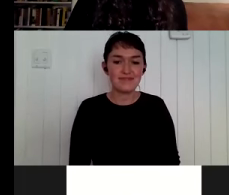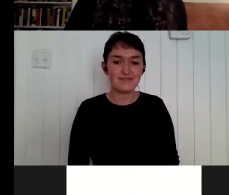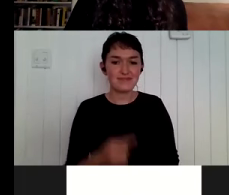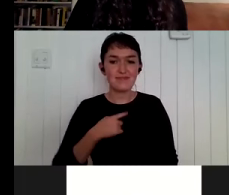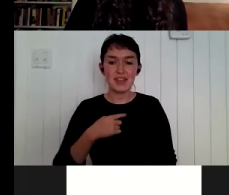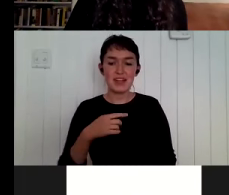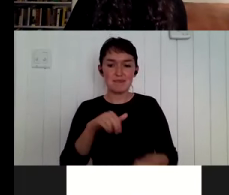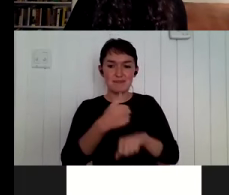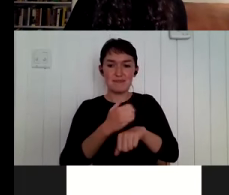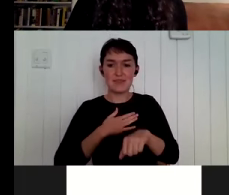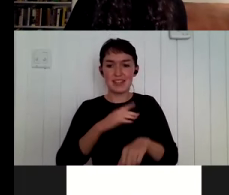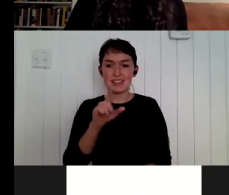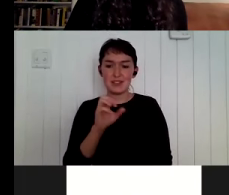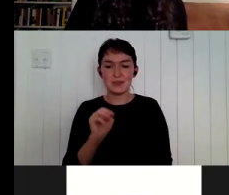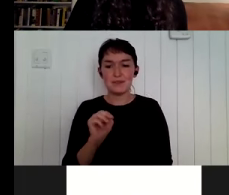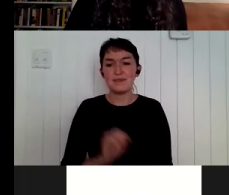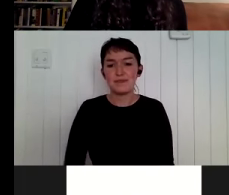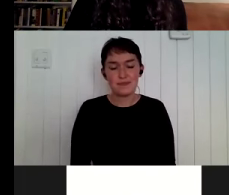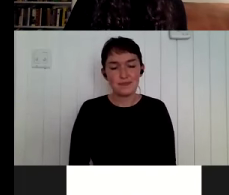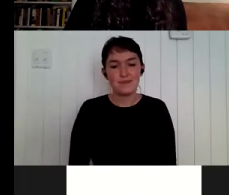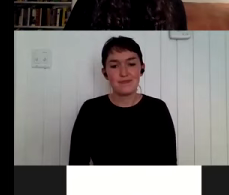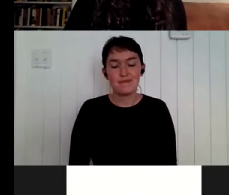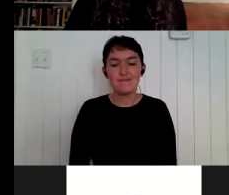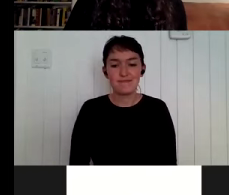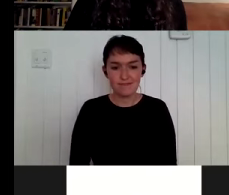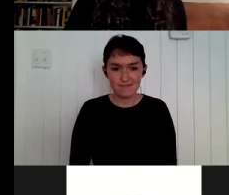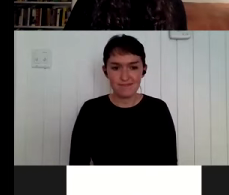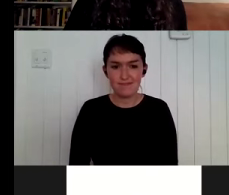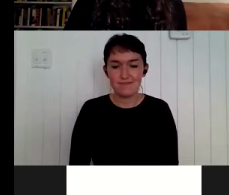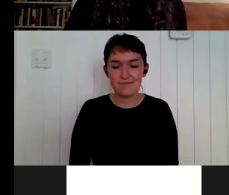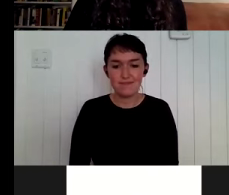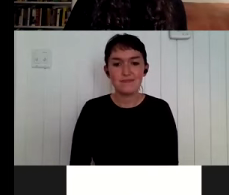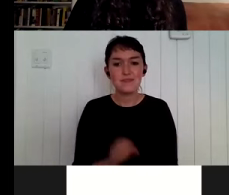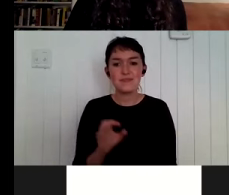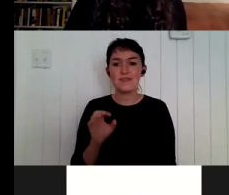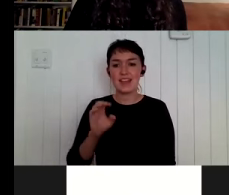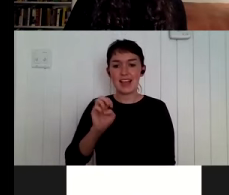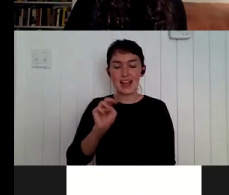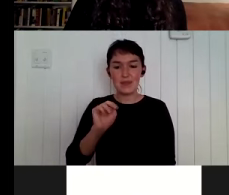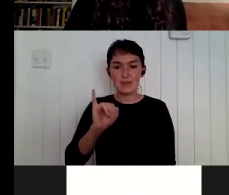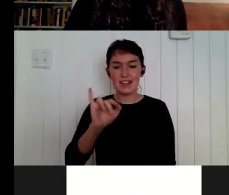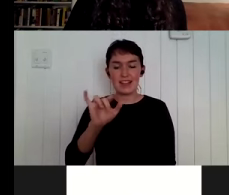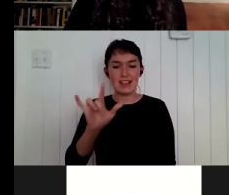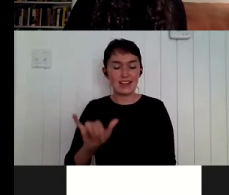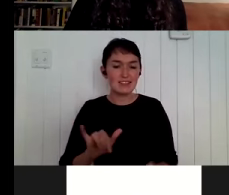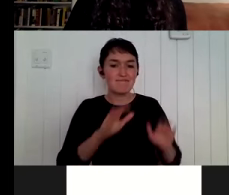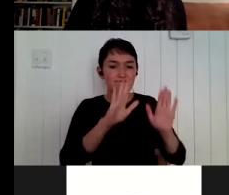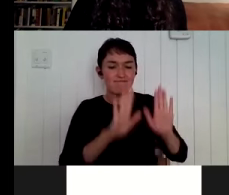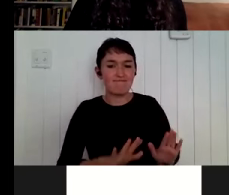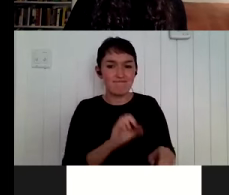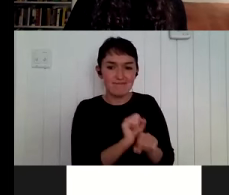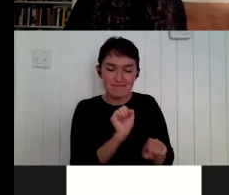up. Okay, so Emily did an awesome job sort of giving about the foundations of